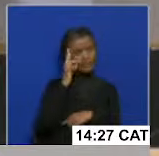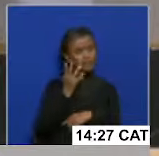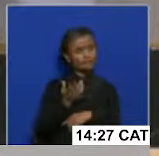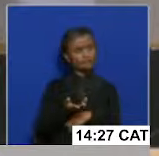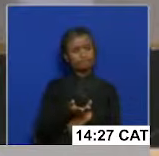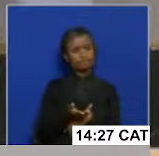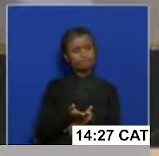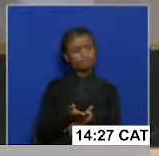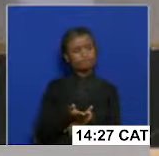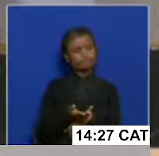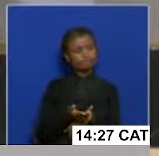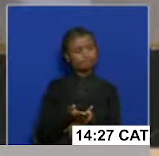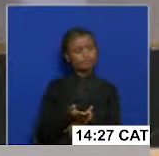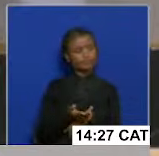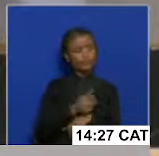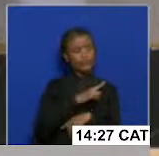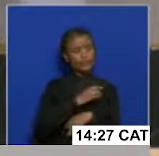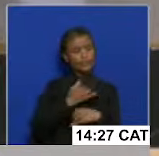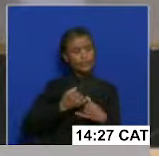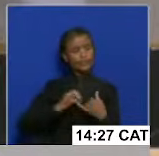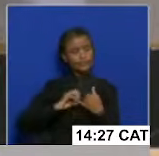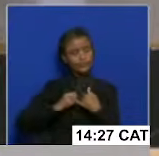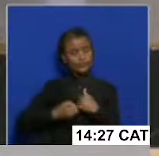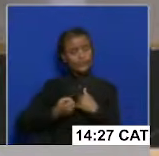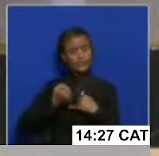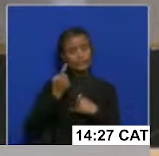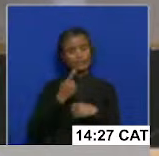remember. This is hard to believe,